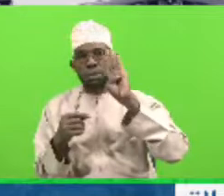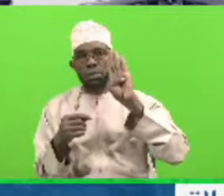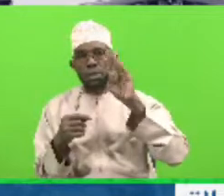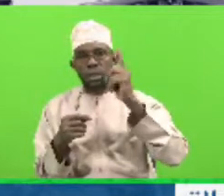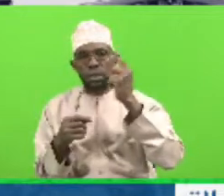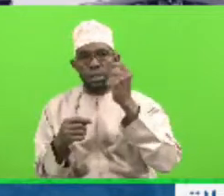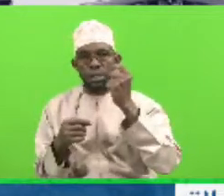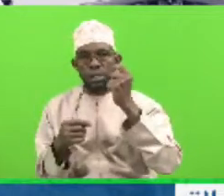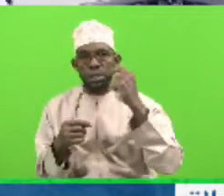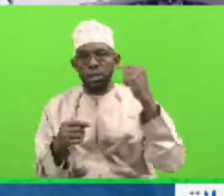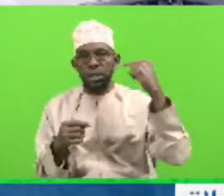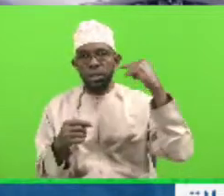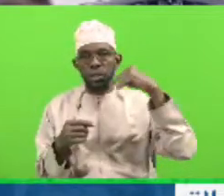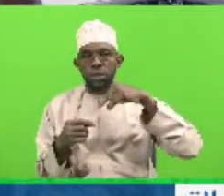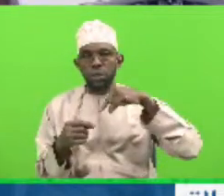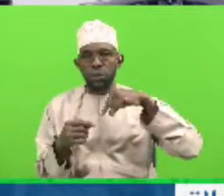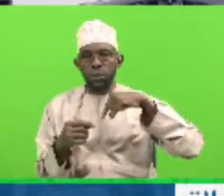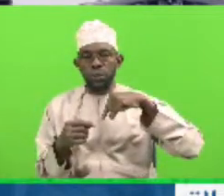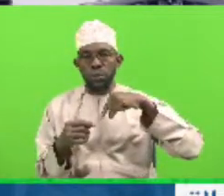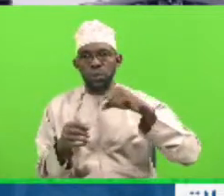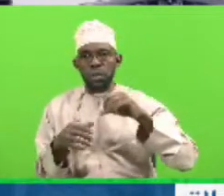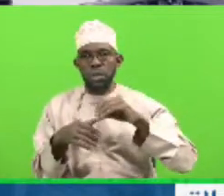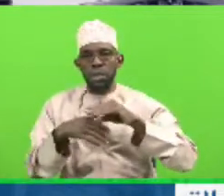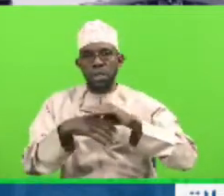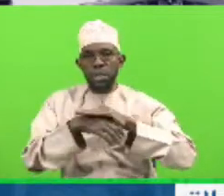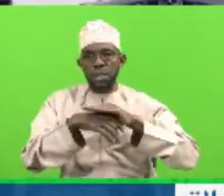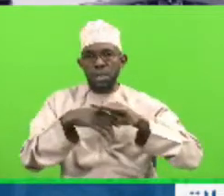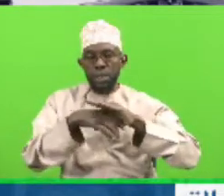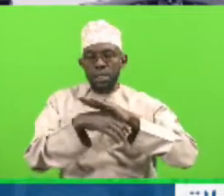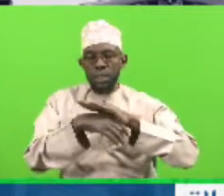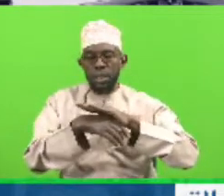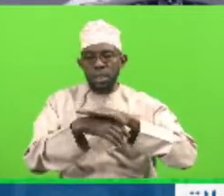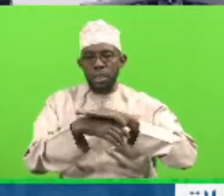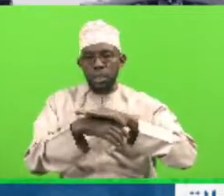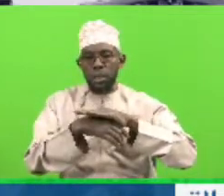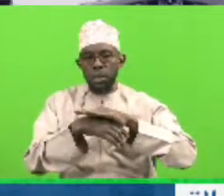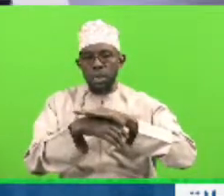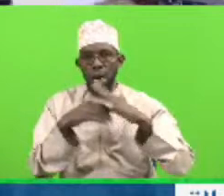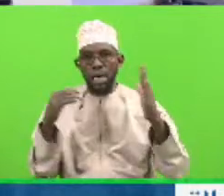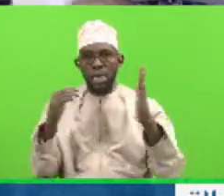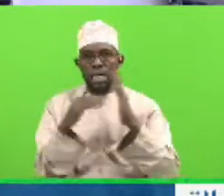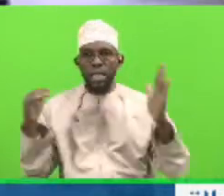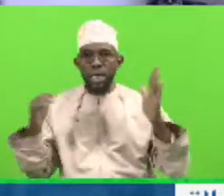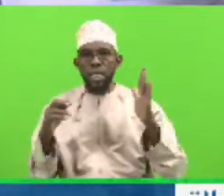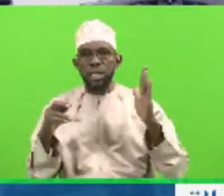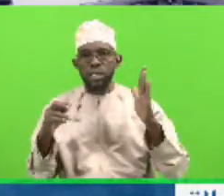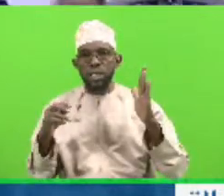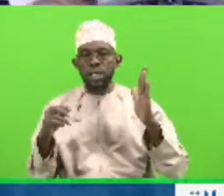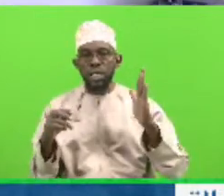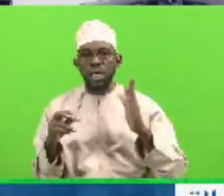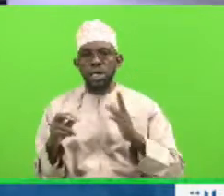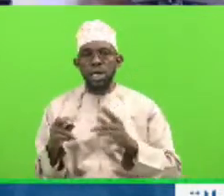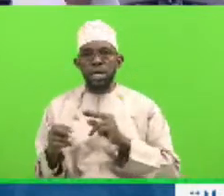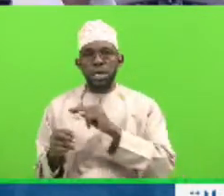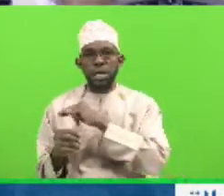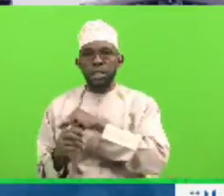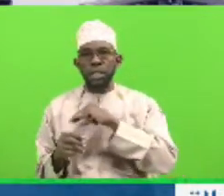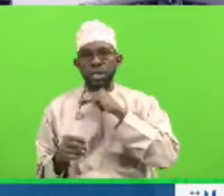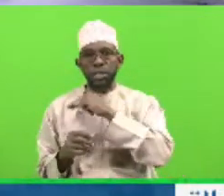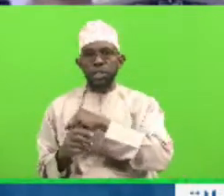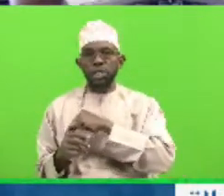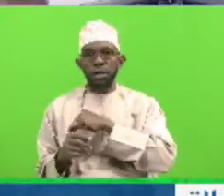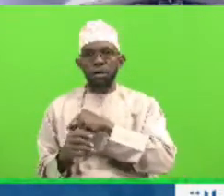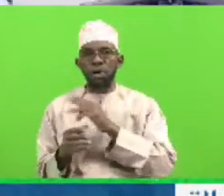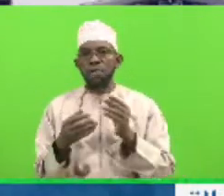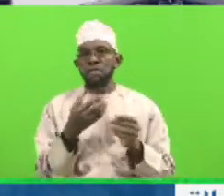also are acquiring it. Homosexuality goes against the natural disposition of